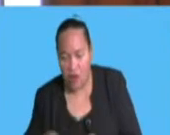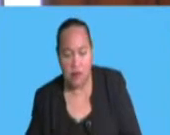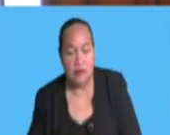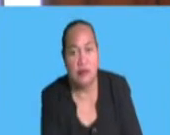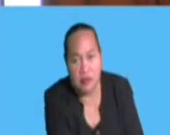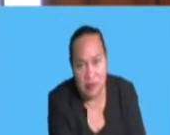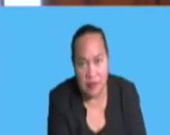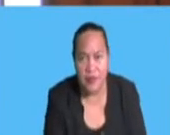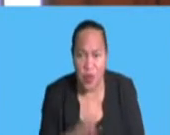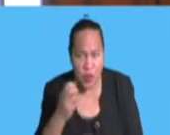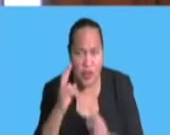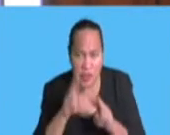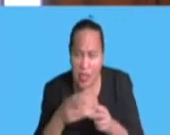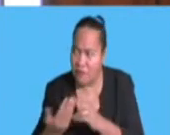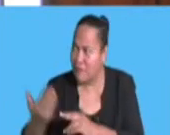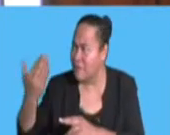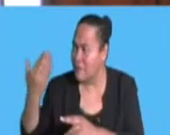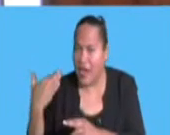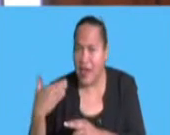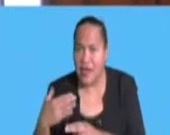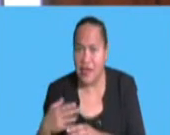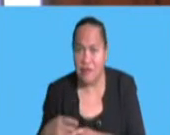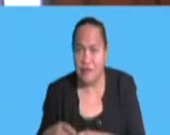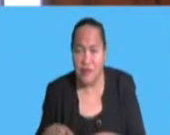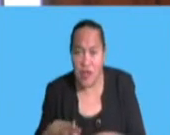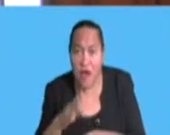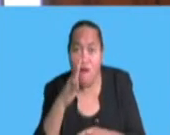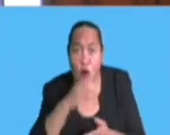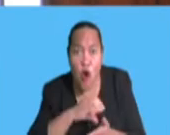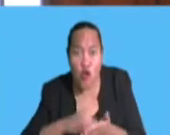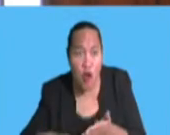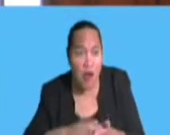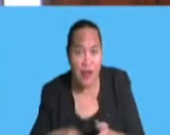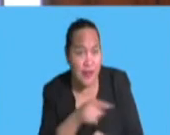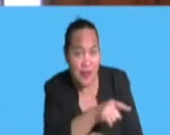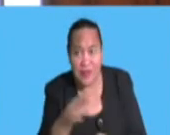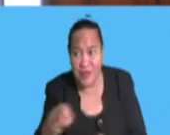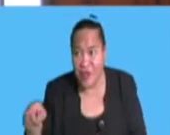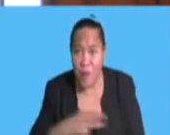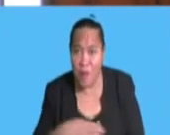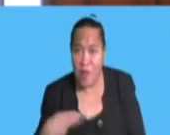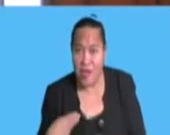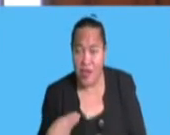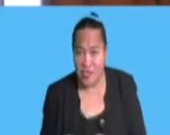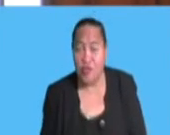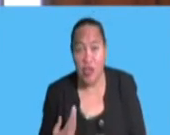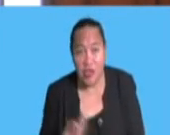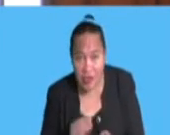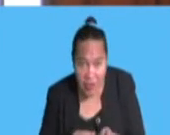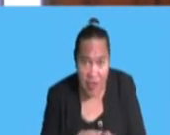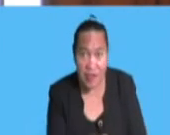trends in the last sitting to now is that the $4 used by the children, or the budget given to the